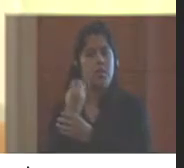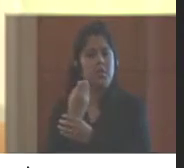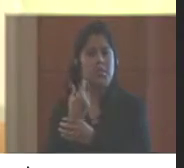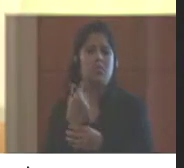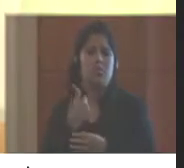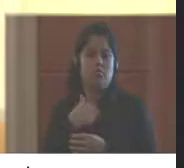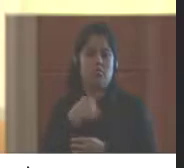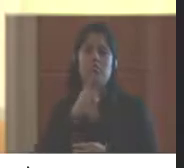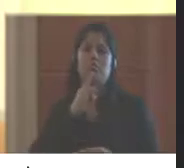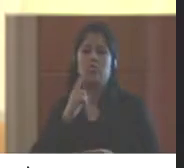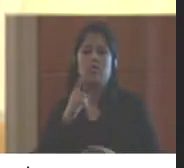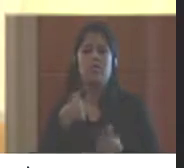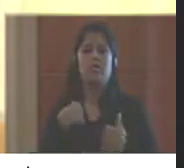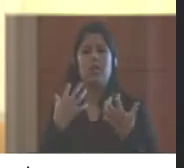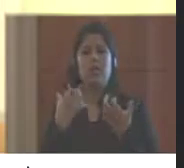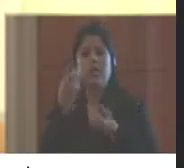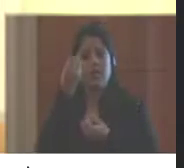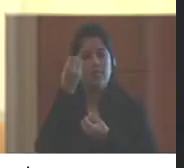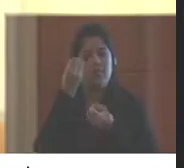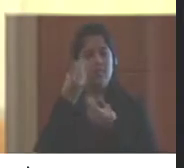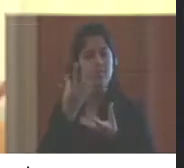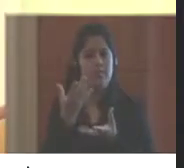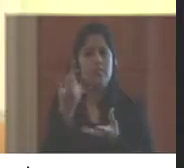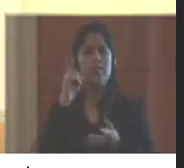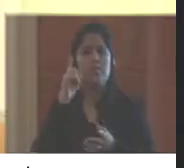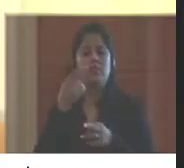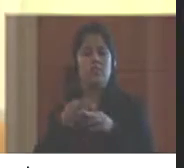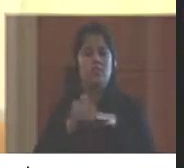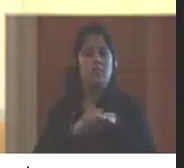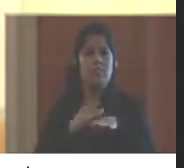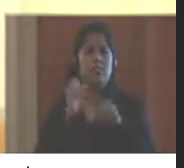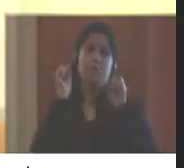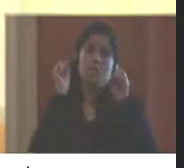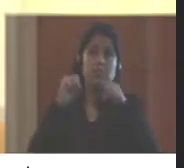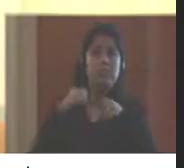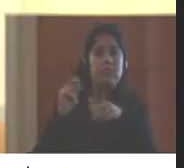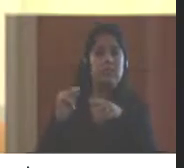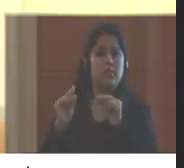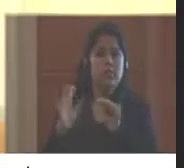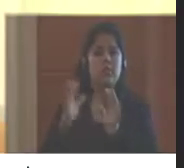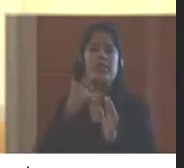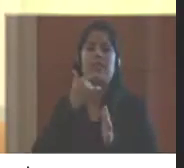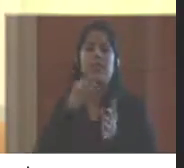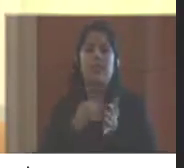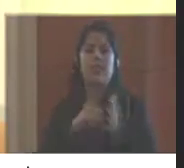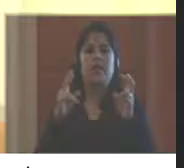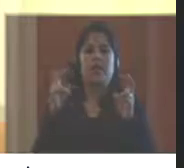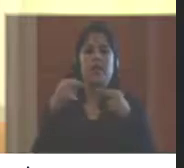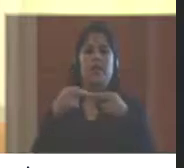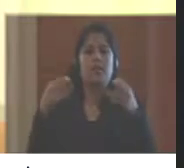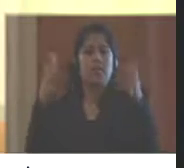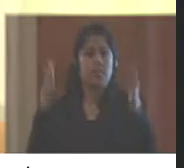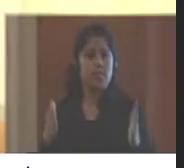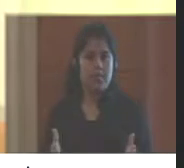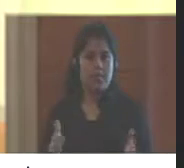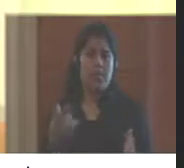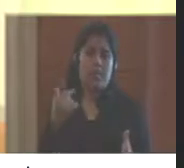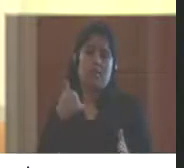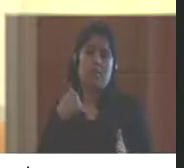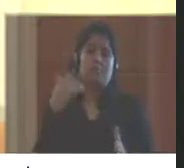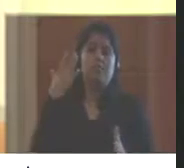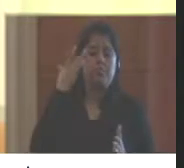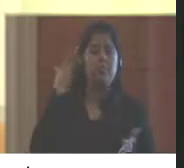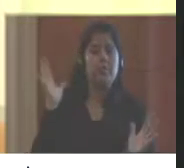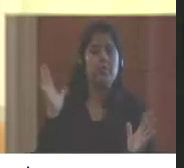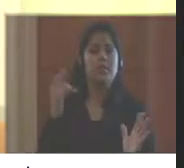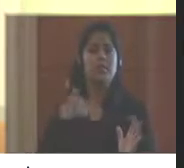has emergency plans. I simply want to mention just one issue, and it has